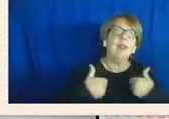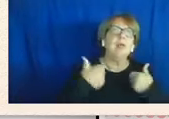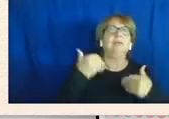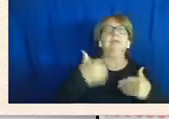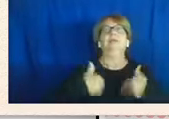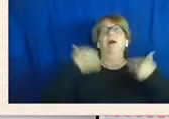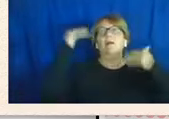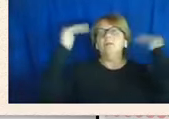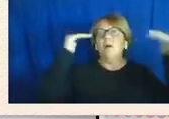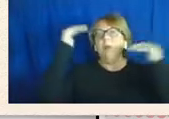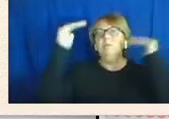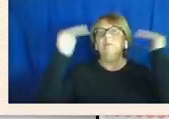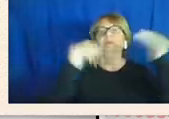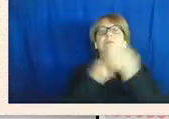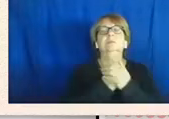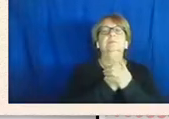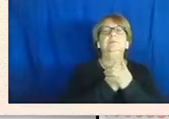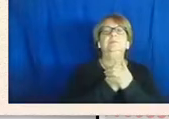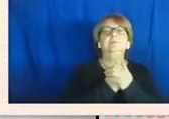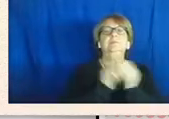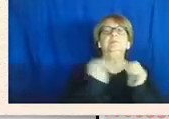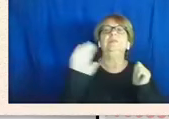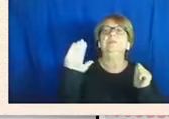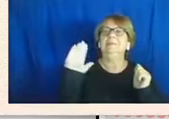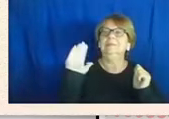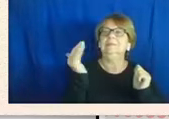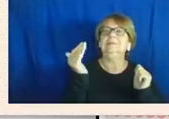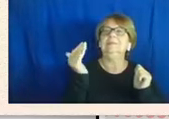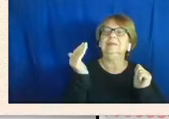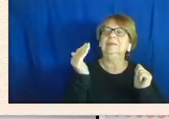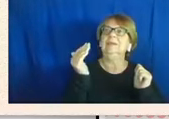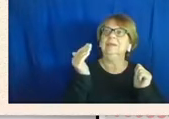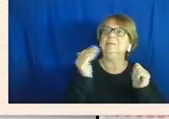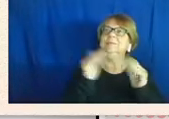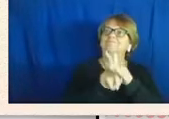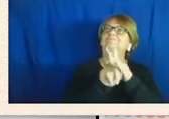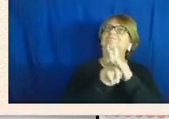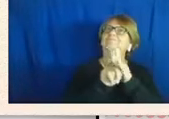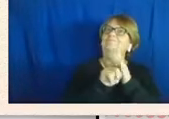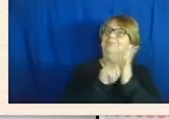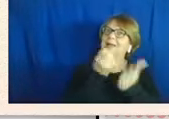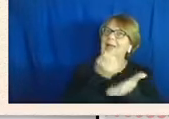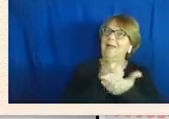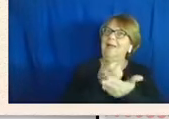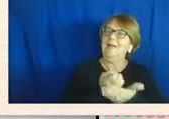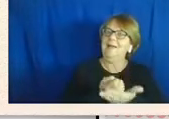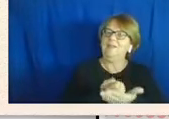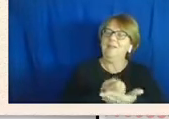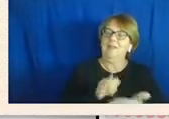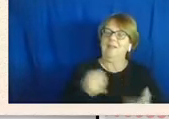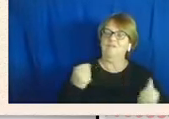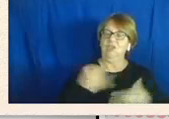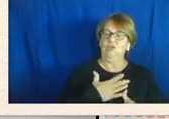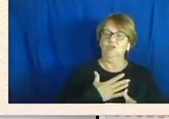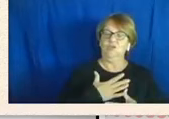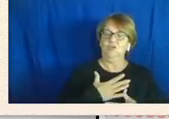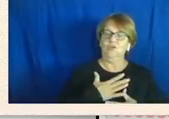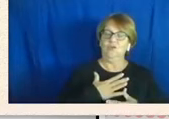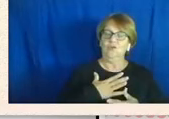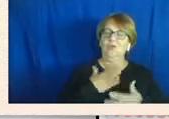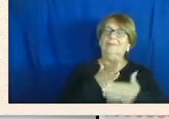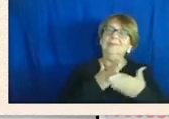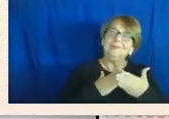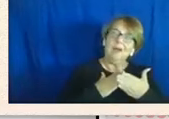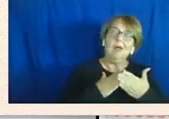And there seems to be emergent evidence that at least fear and some related